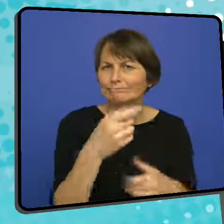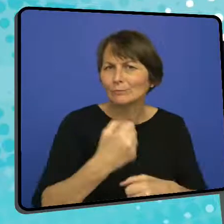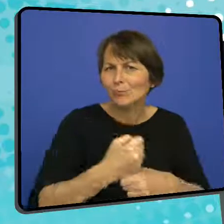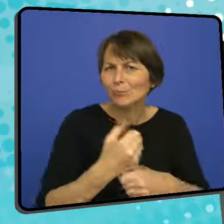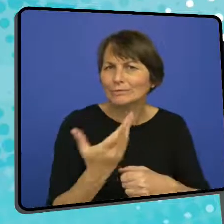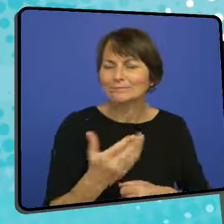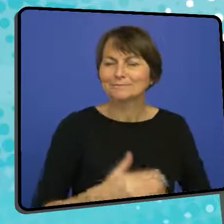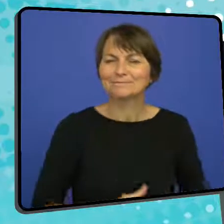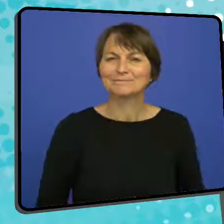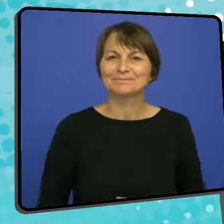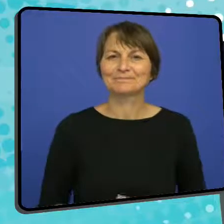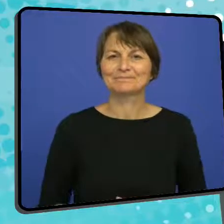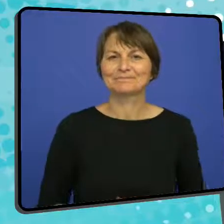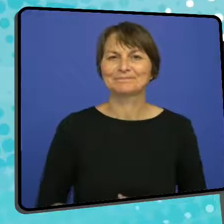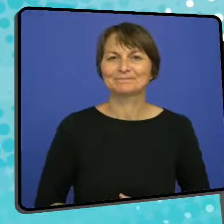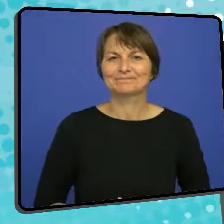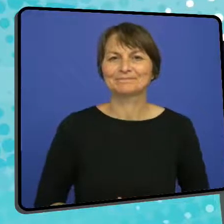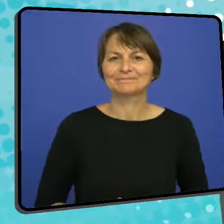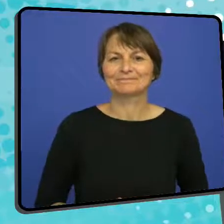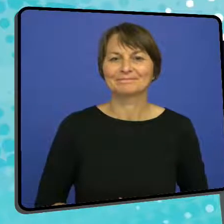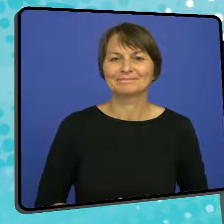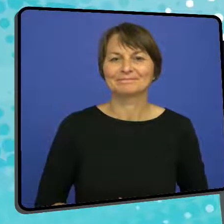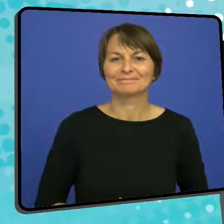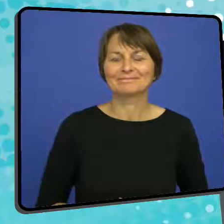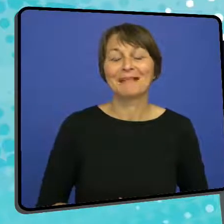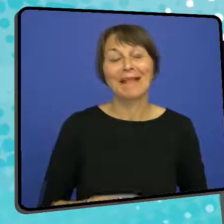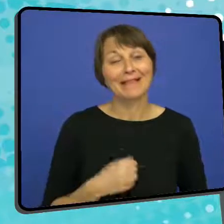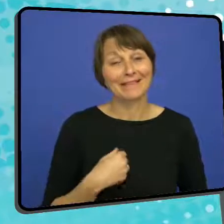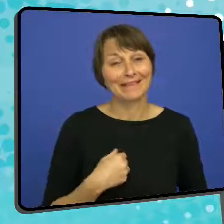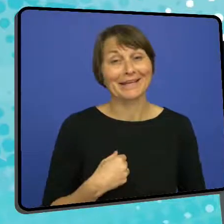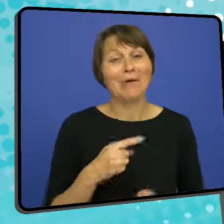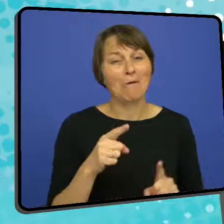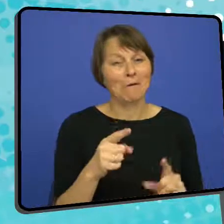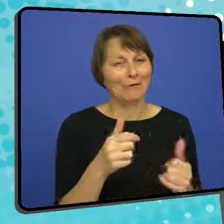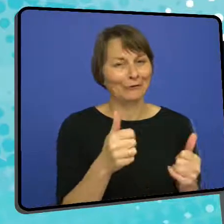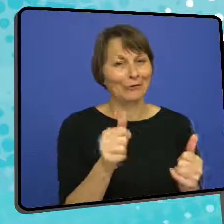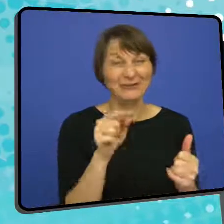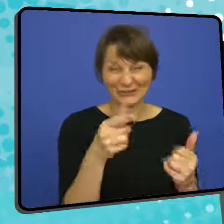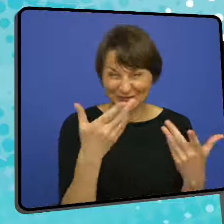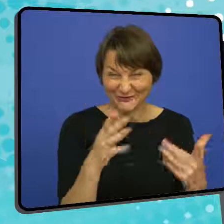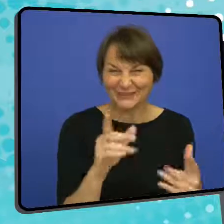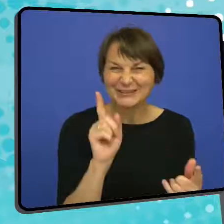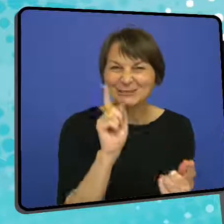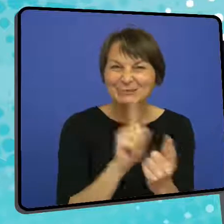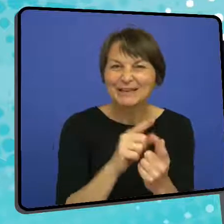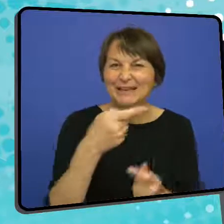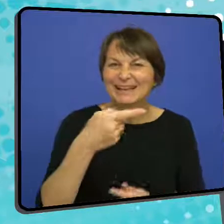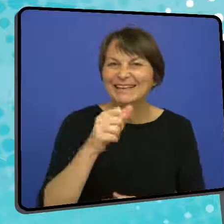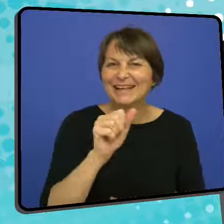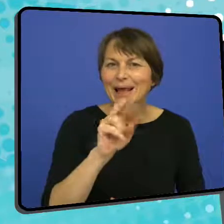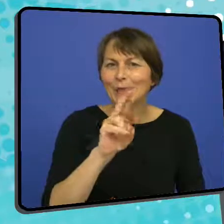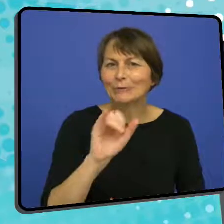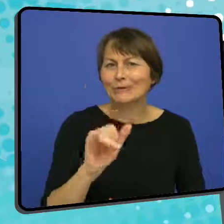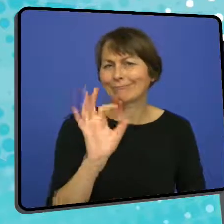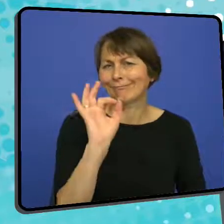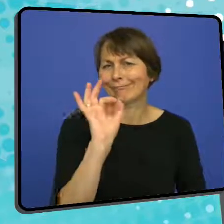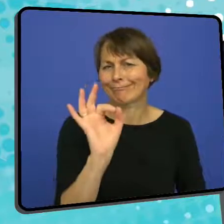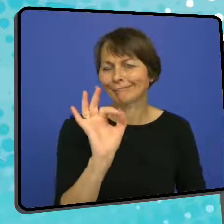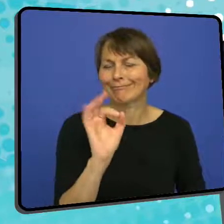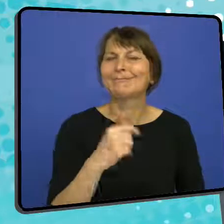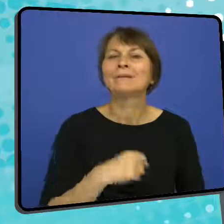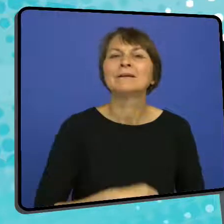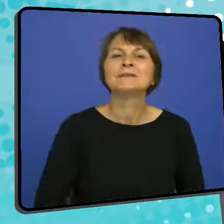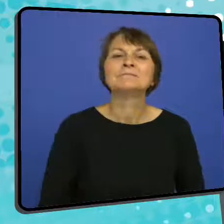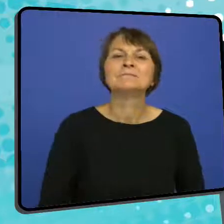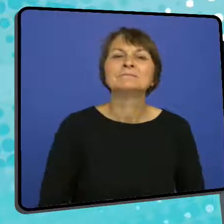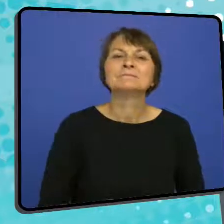Well, I think, anyways, a nice connection that you've met Gary already, because I think design and PM work hand